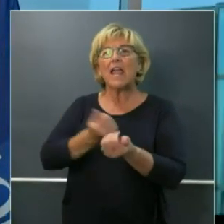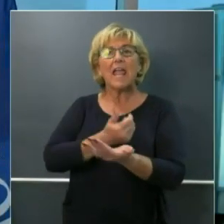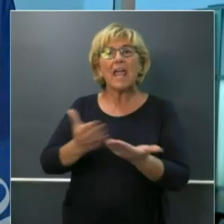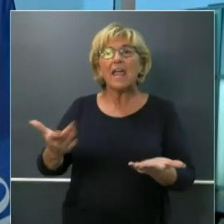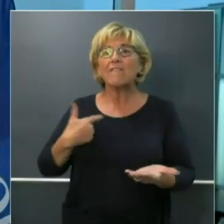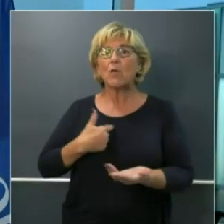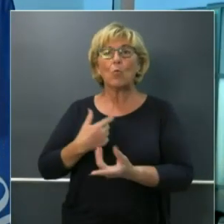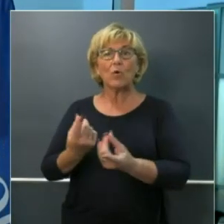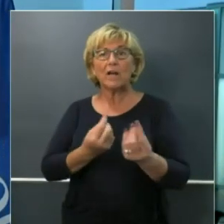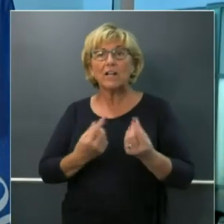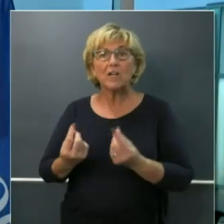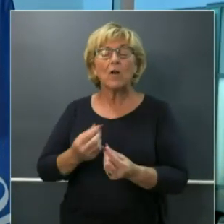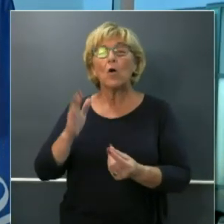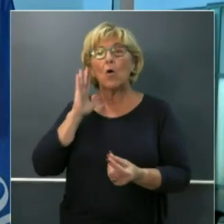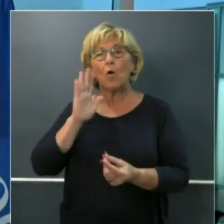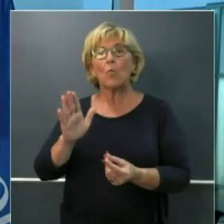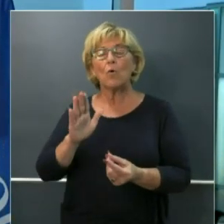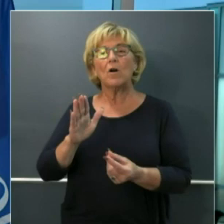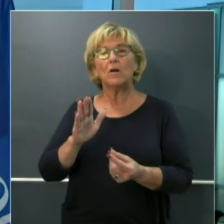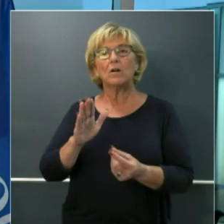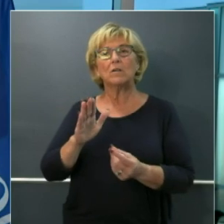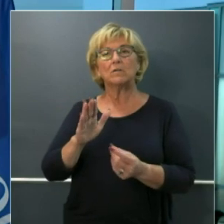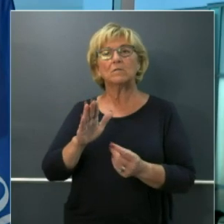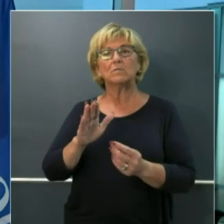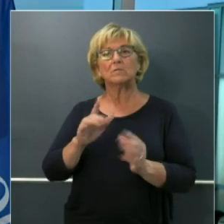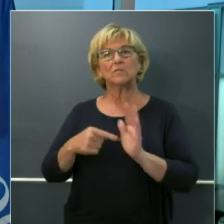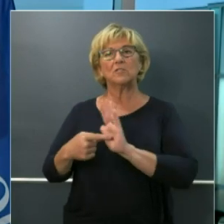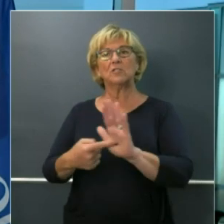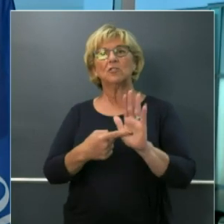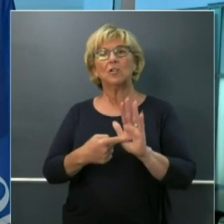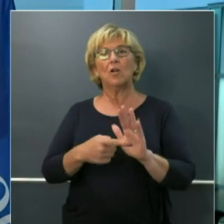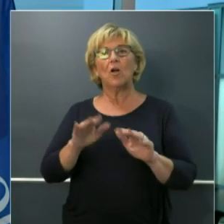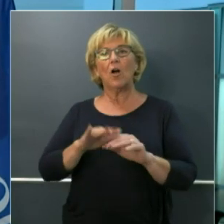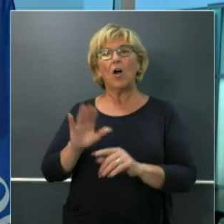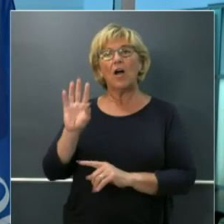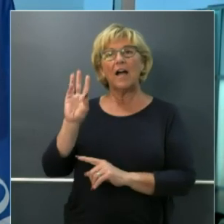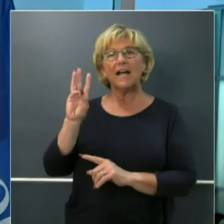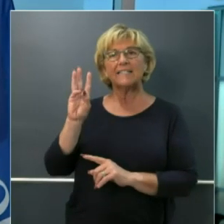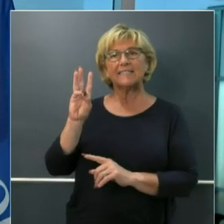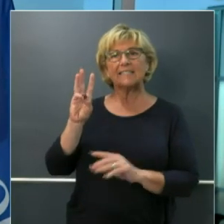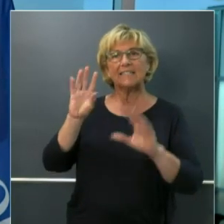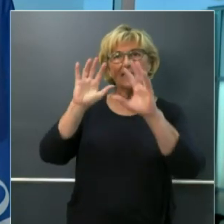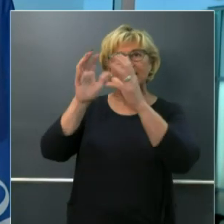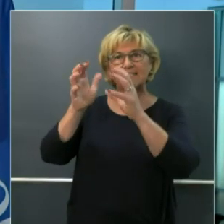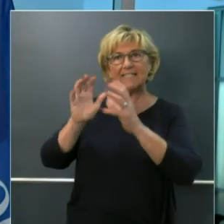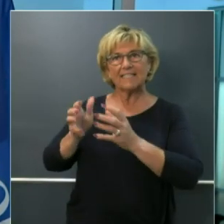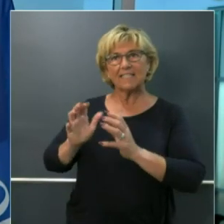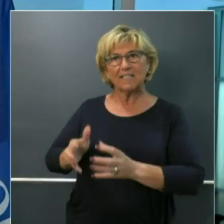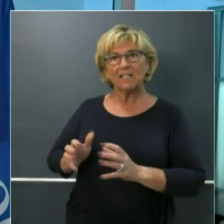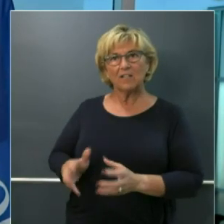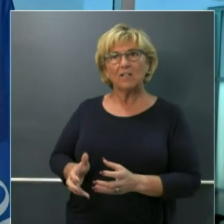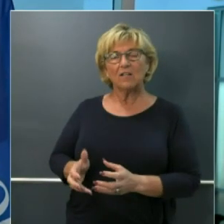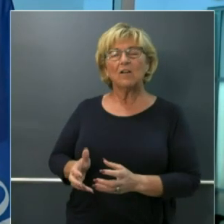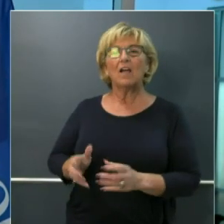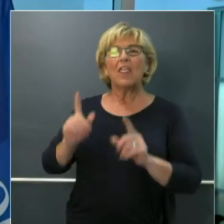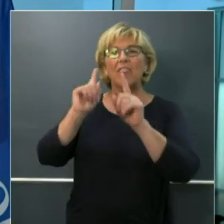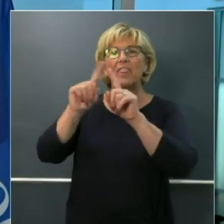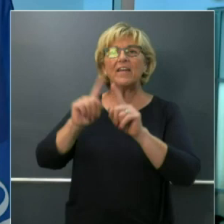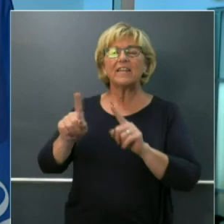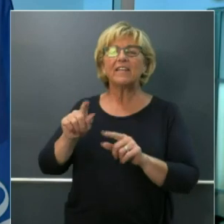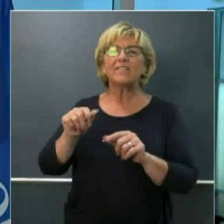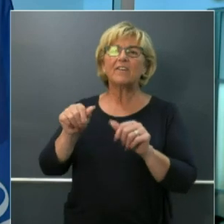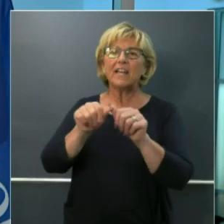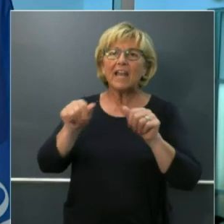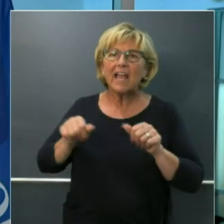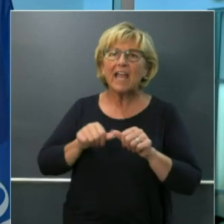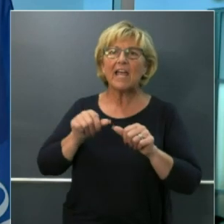that we do will be a reflection upon 6 indicators. These indicators reflect sort of domains of work that we know are